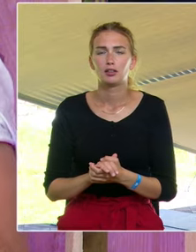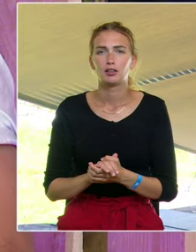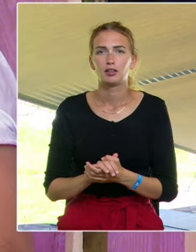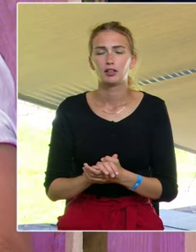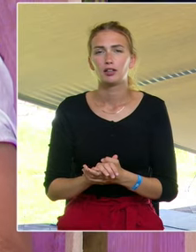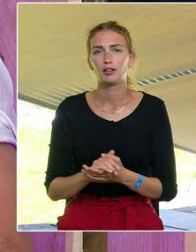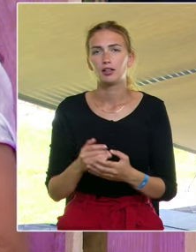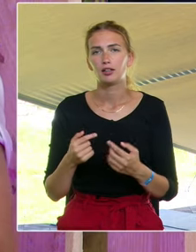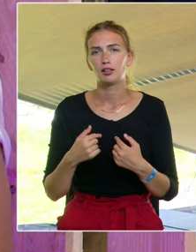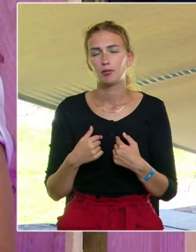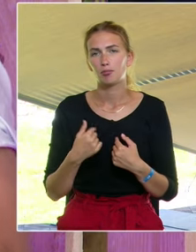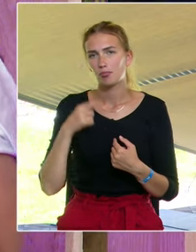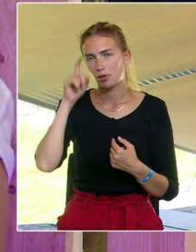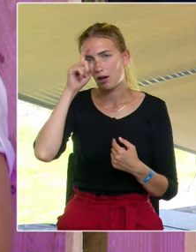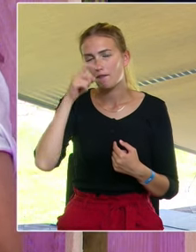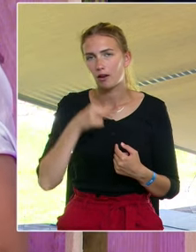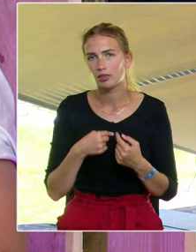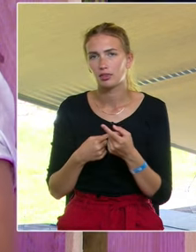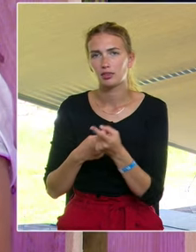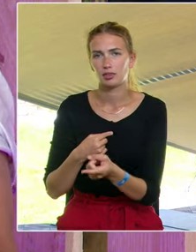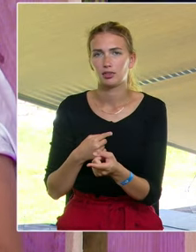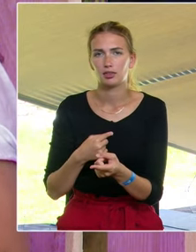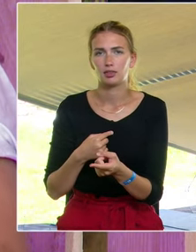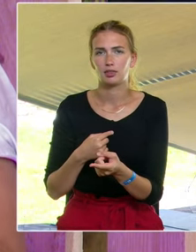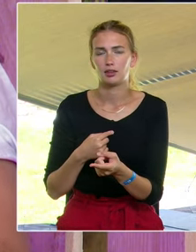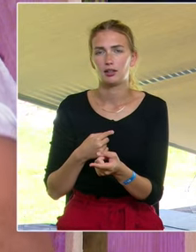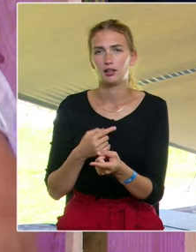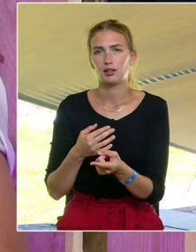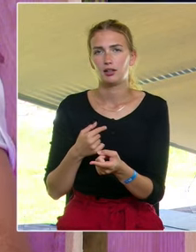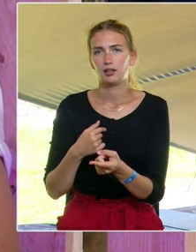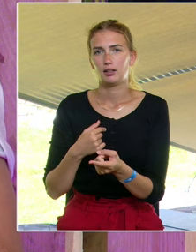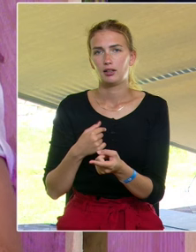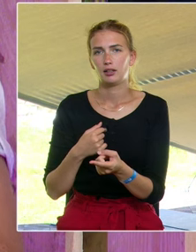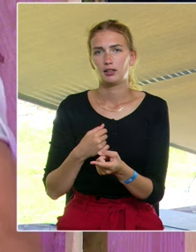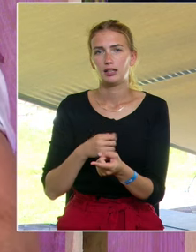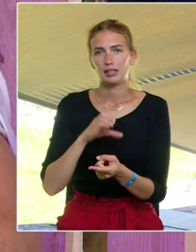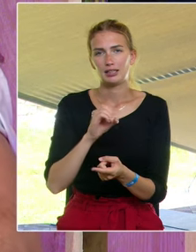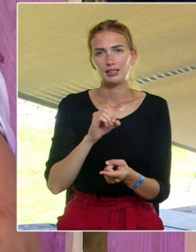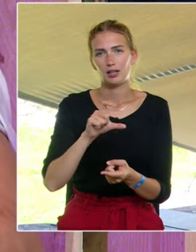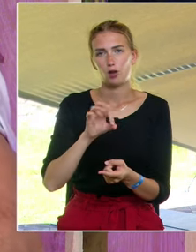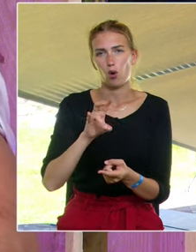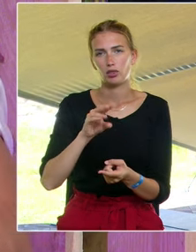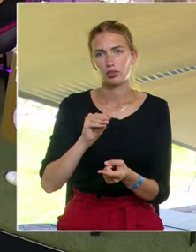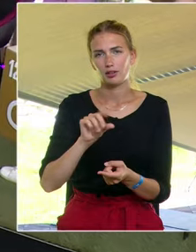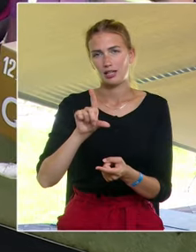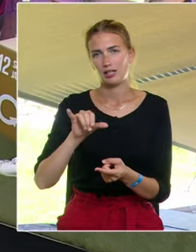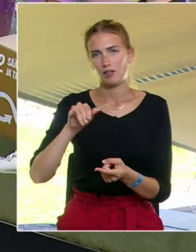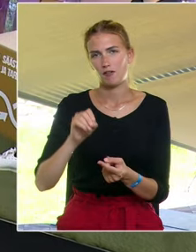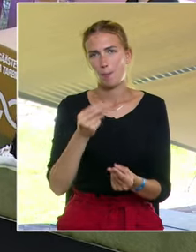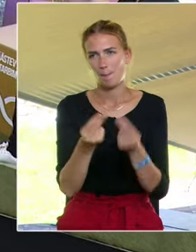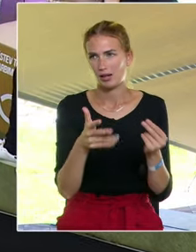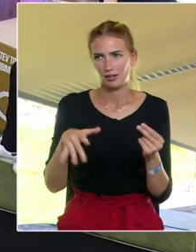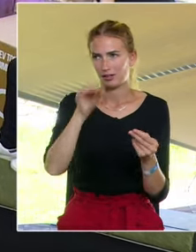like, most likely. I mean, we're so old. We still remember the Second Life, and there's been a few other attempts as well.